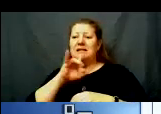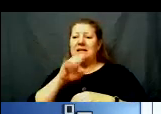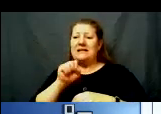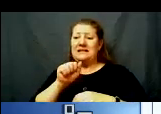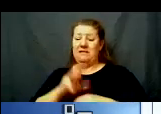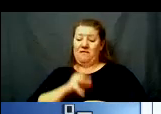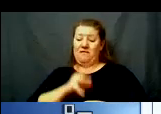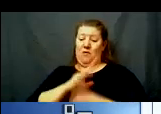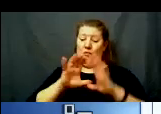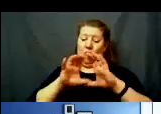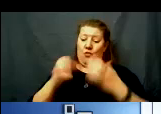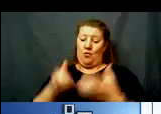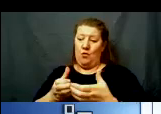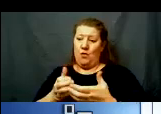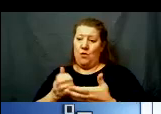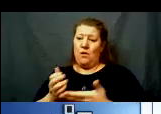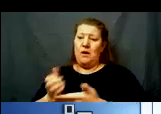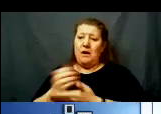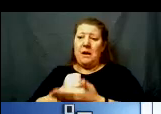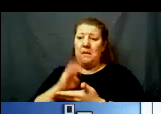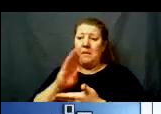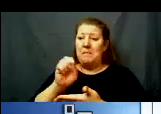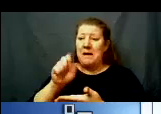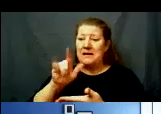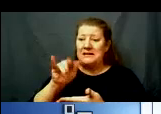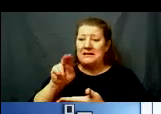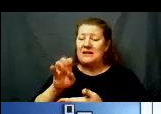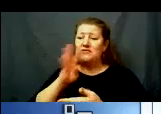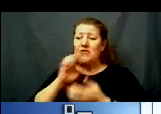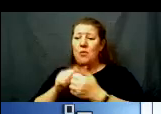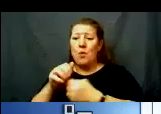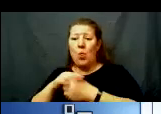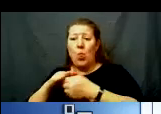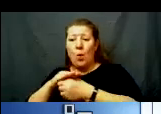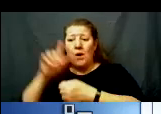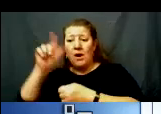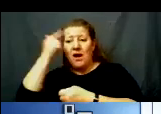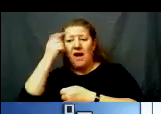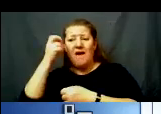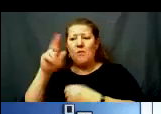group, collecting baseline data, talking to local government or other?